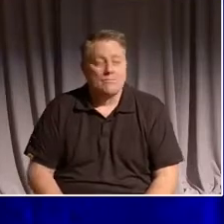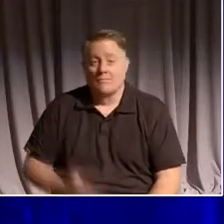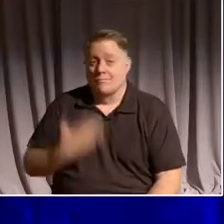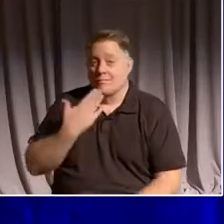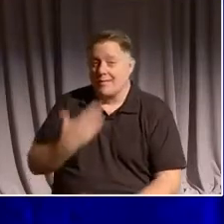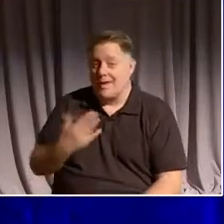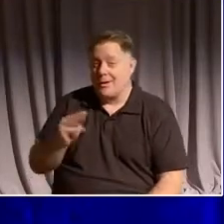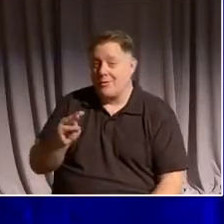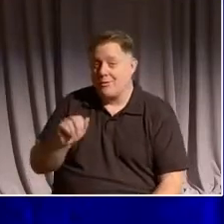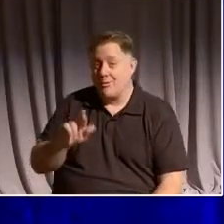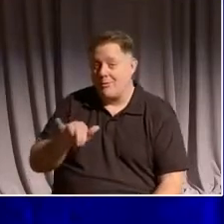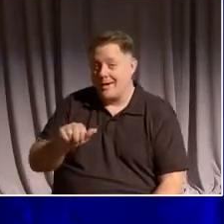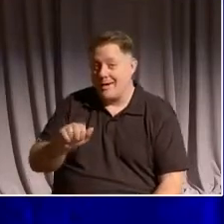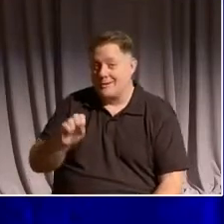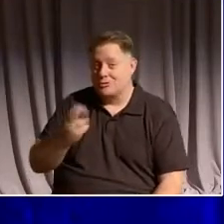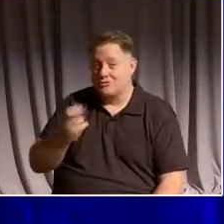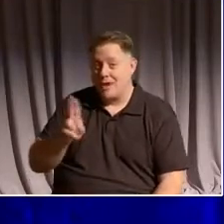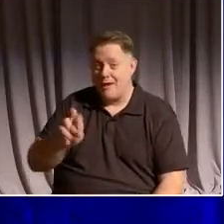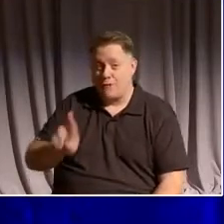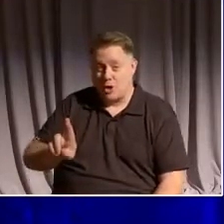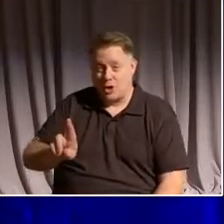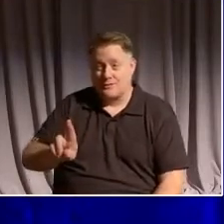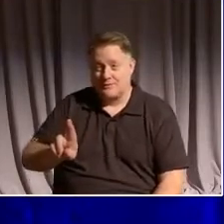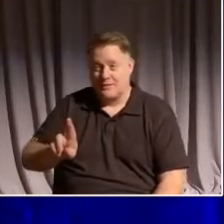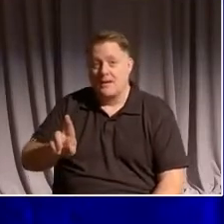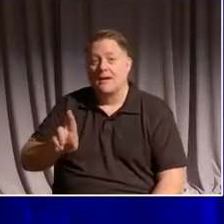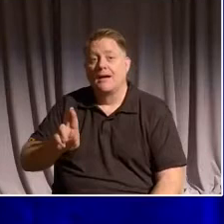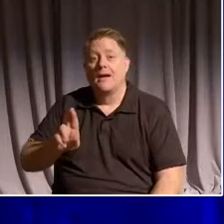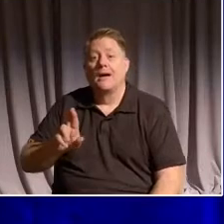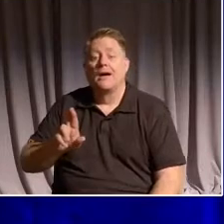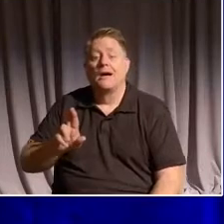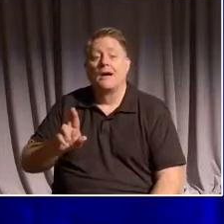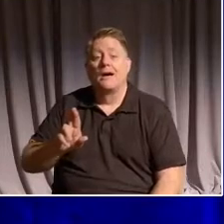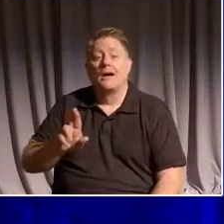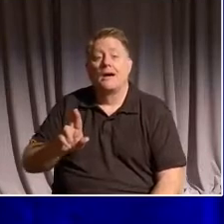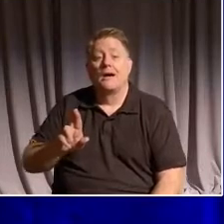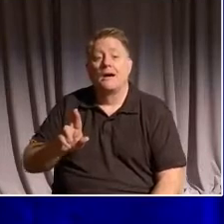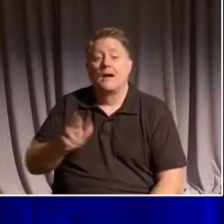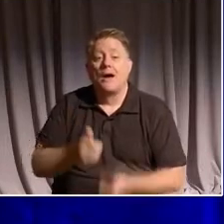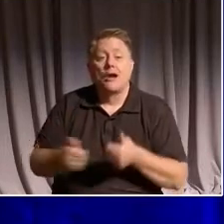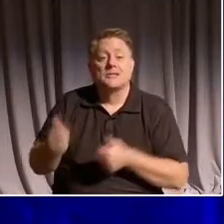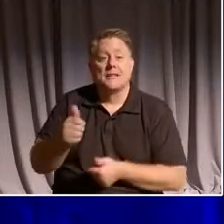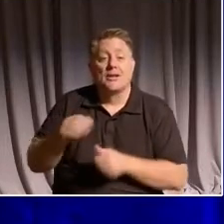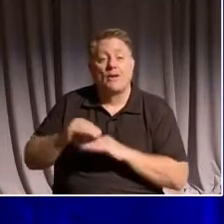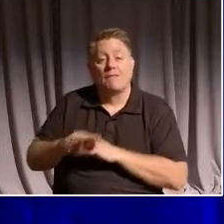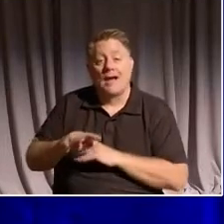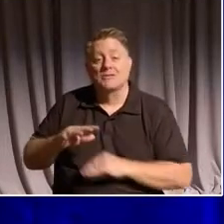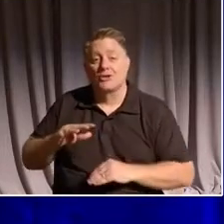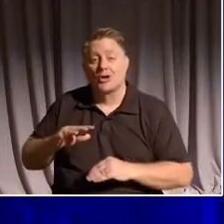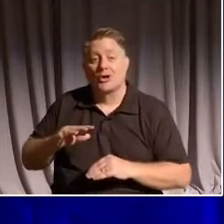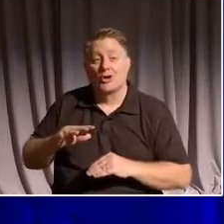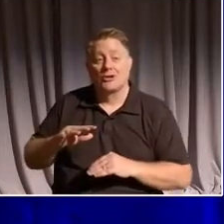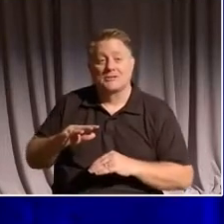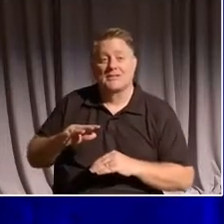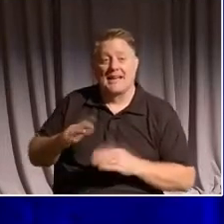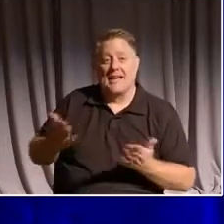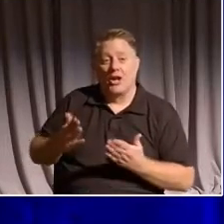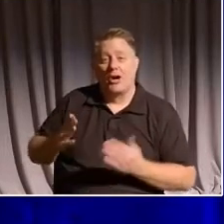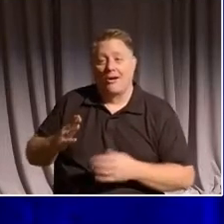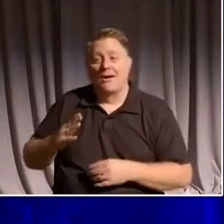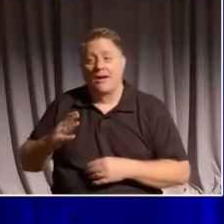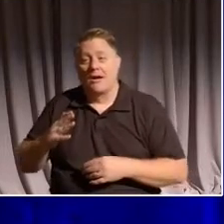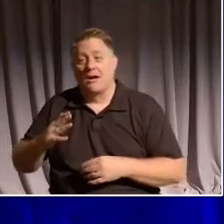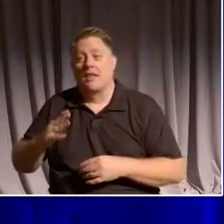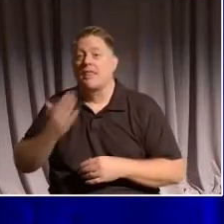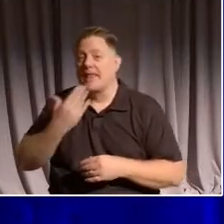Thank you to Maria Shriver. And with our senior advisor on aging, disability, and Alzheimer's still here, thank you again